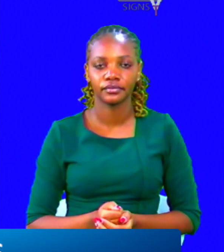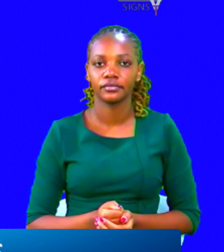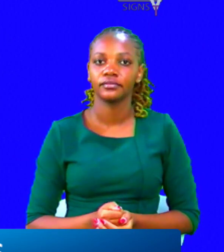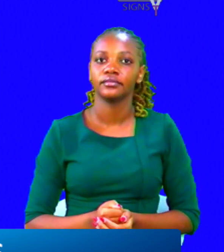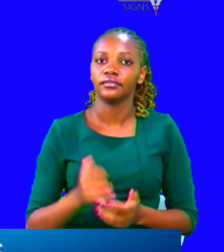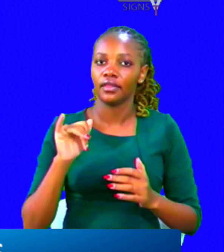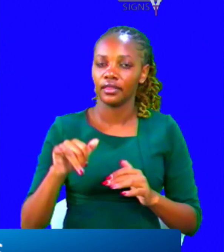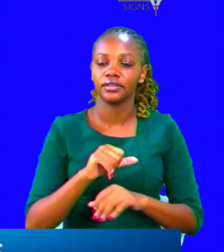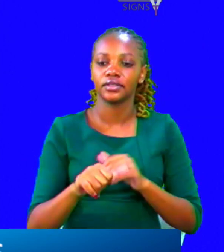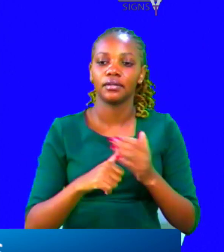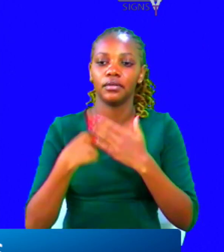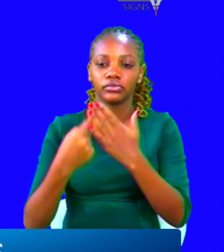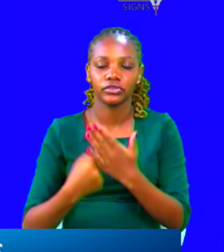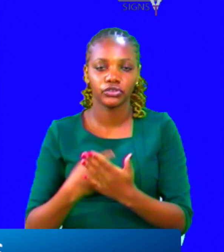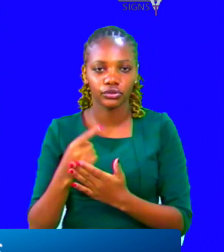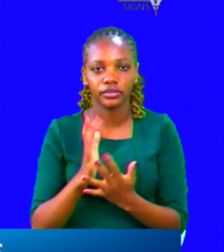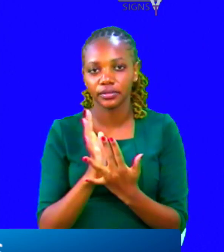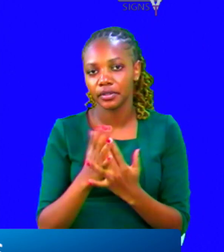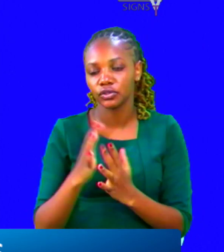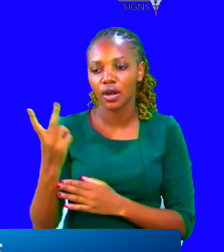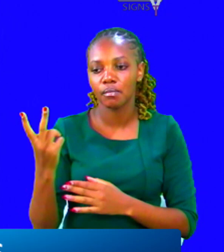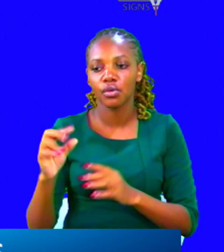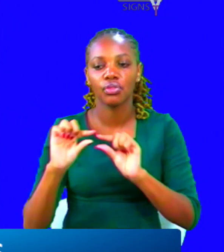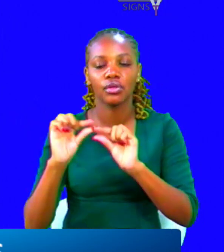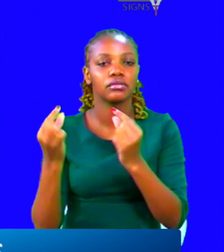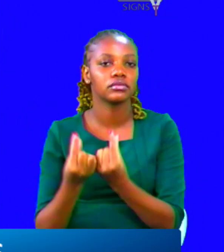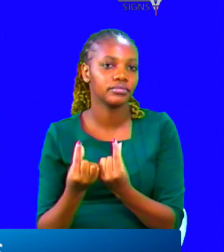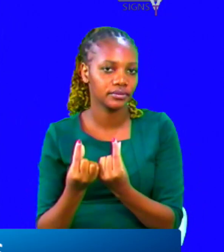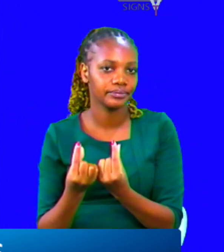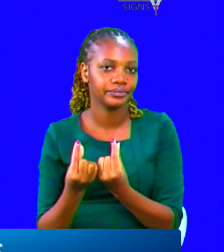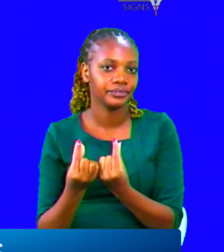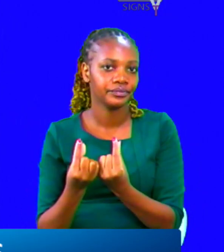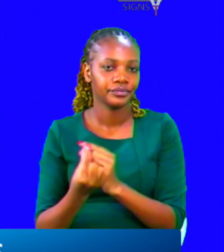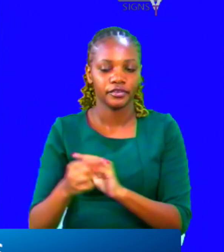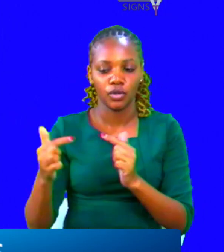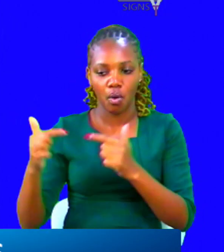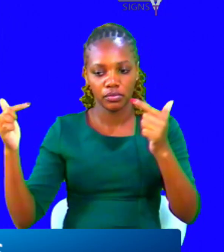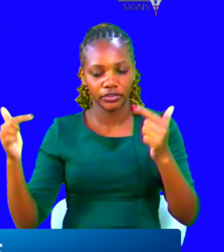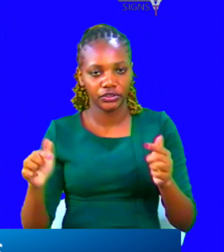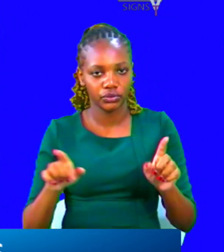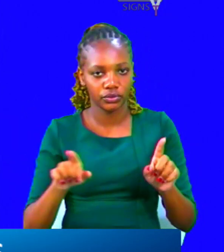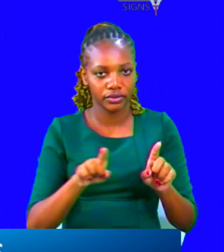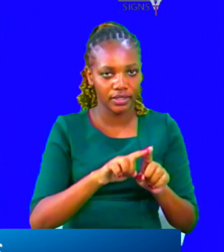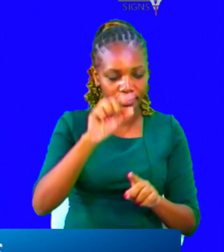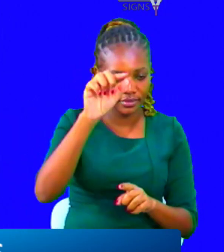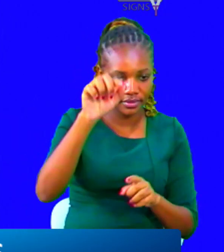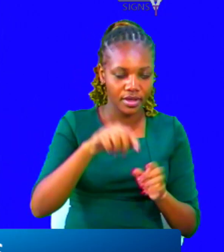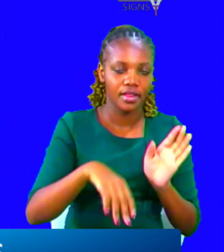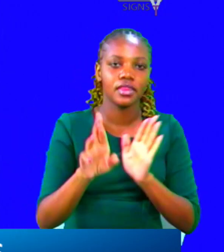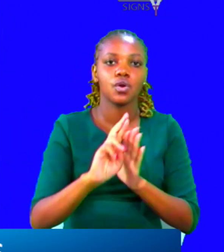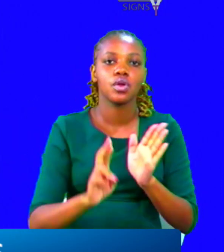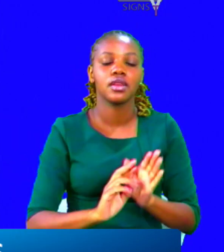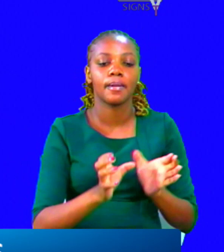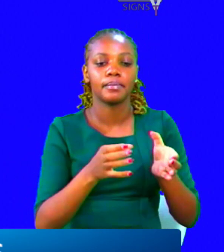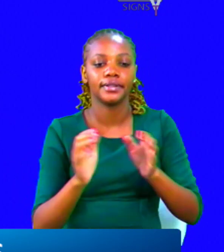build up to the talks between the two government sides, that is opposition